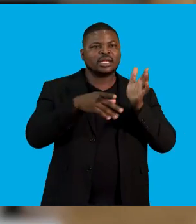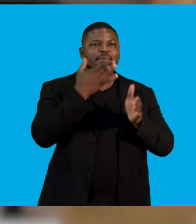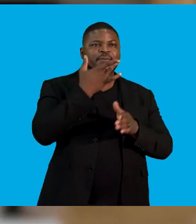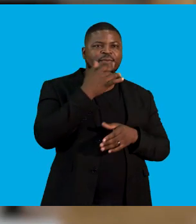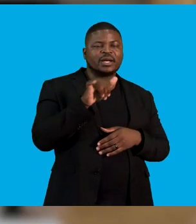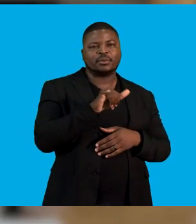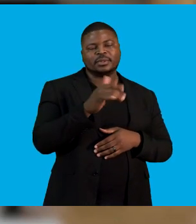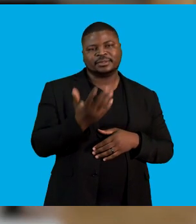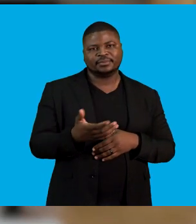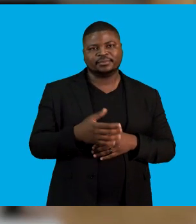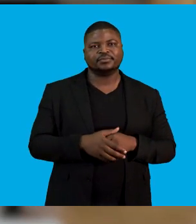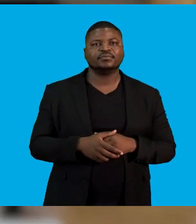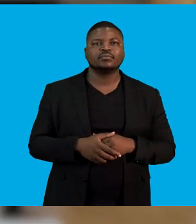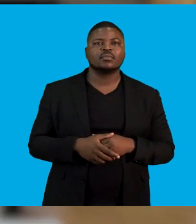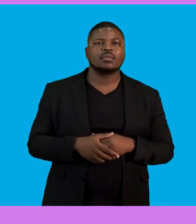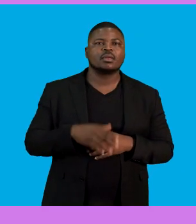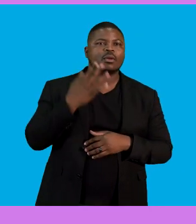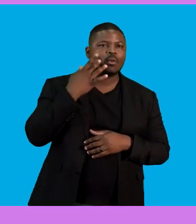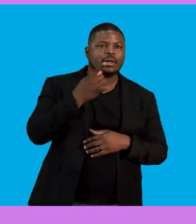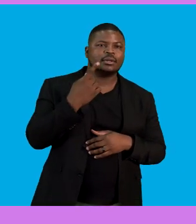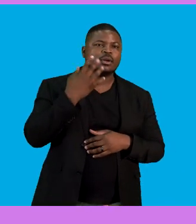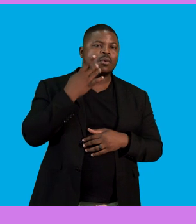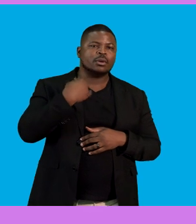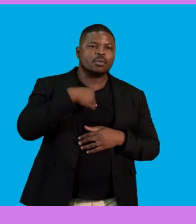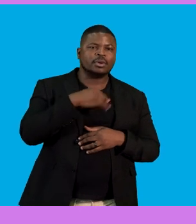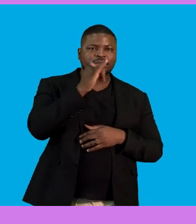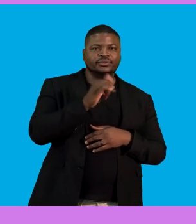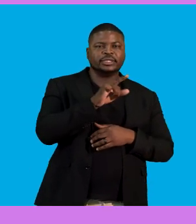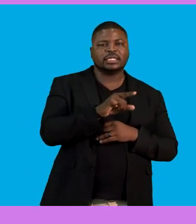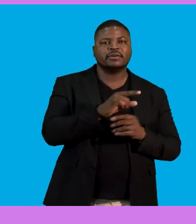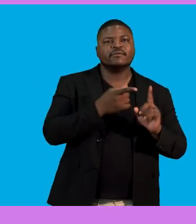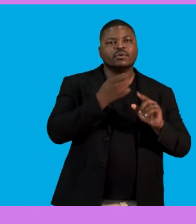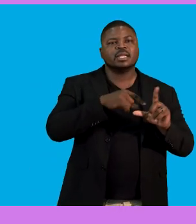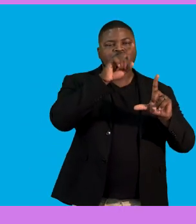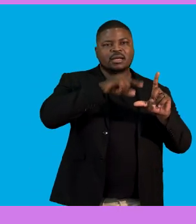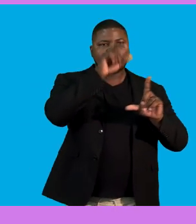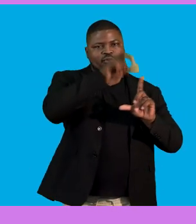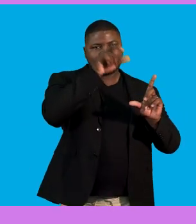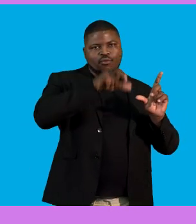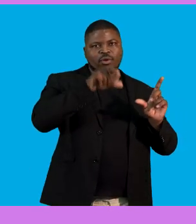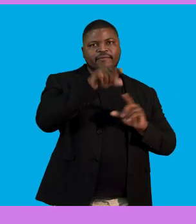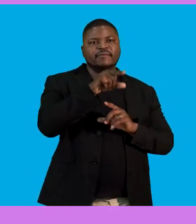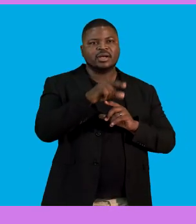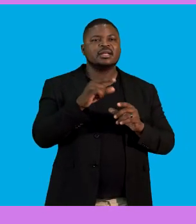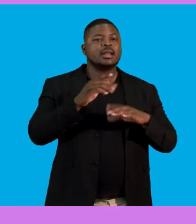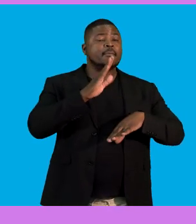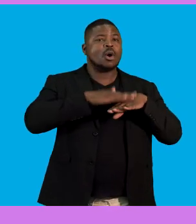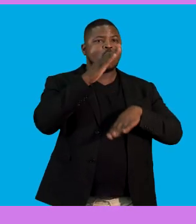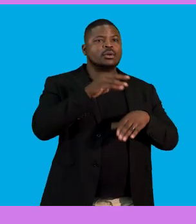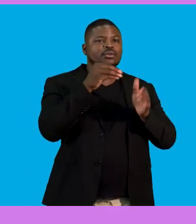learners preferring it than other candies. So when we check from our graph given there, we check that the highest number of